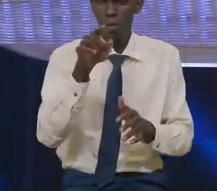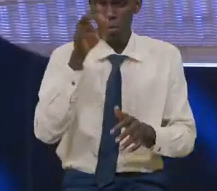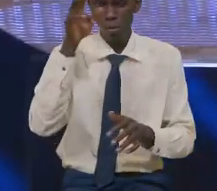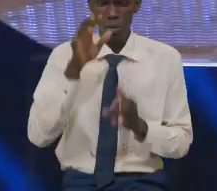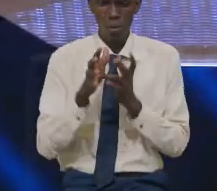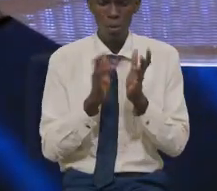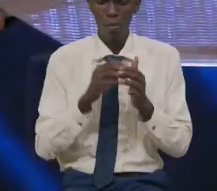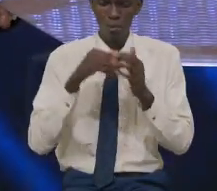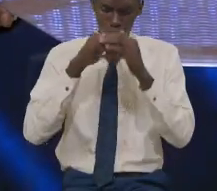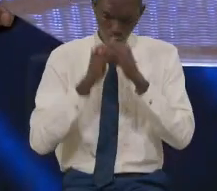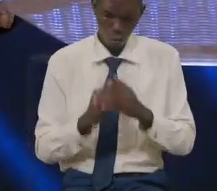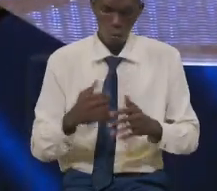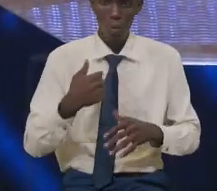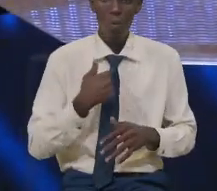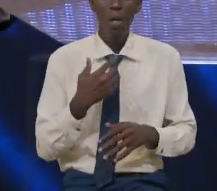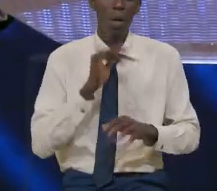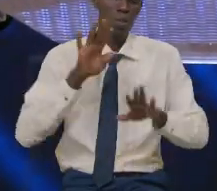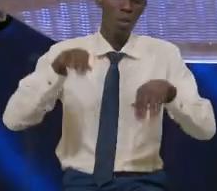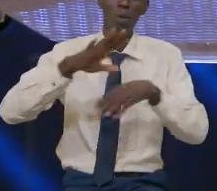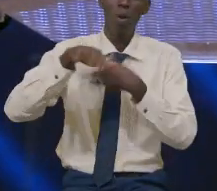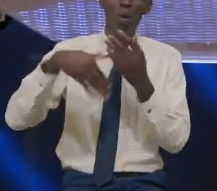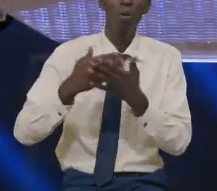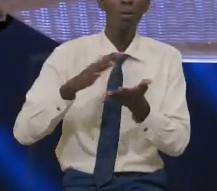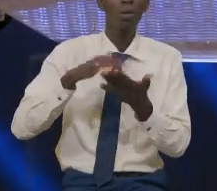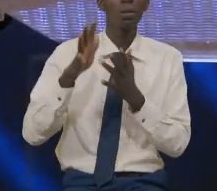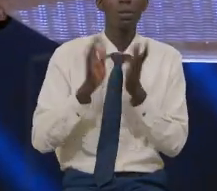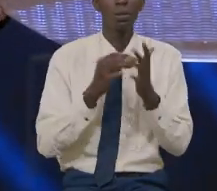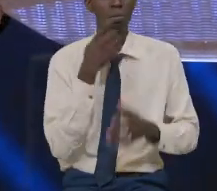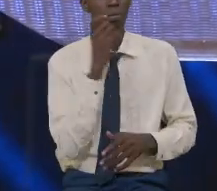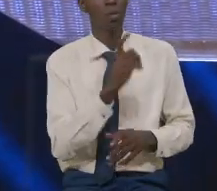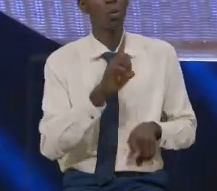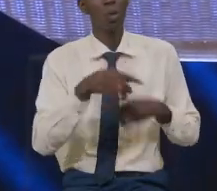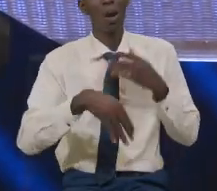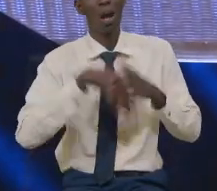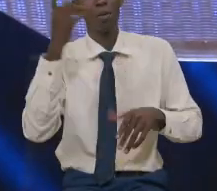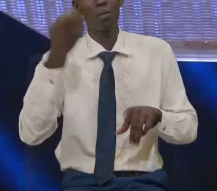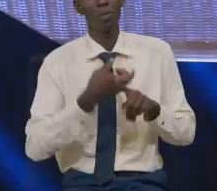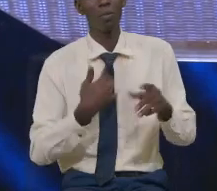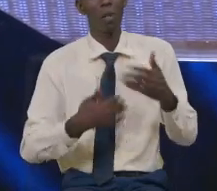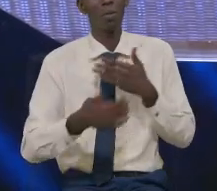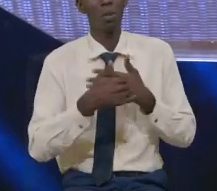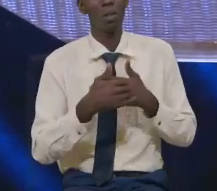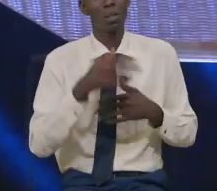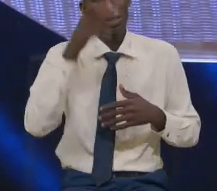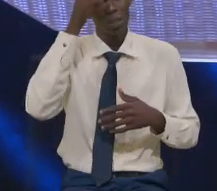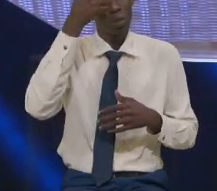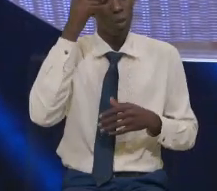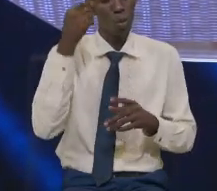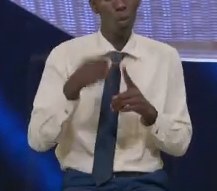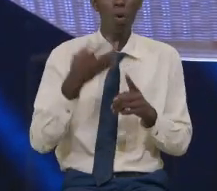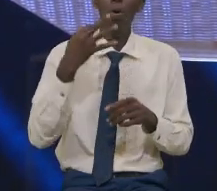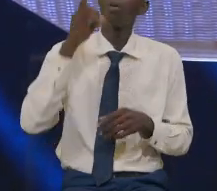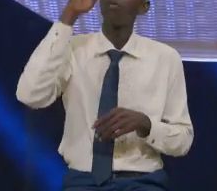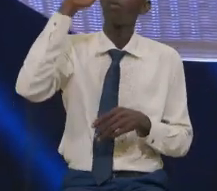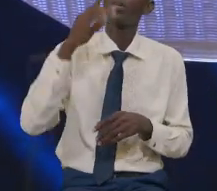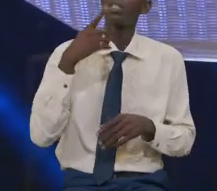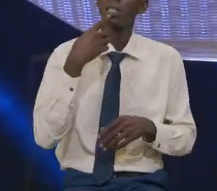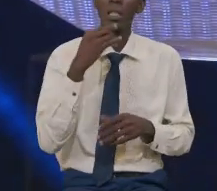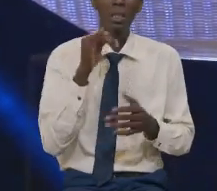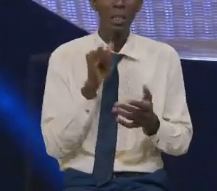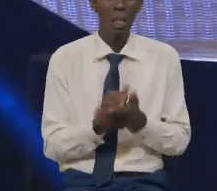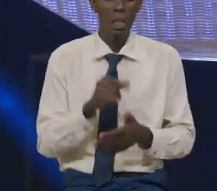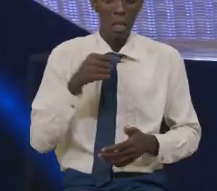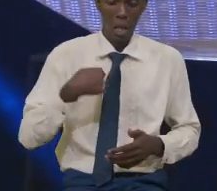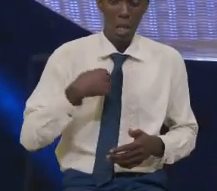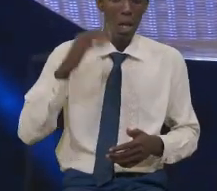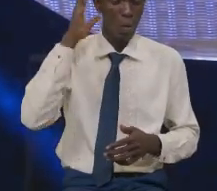all these glories. And Jesus said, get thee behind me, Satan, because the word of God has said, thou shalt